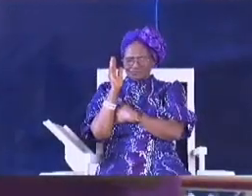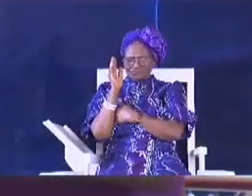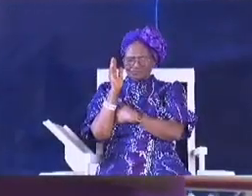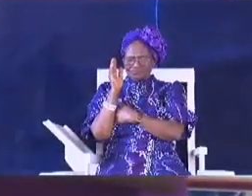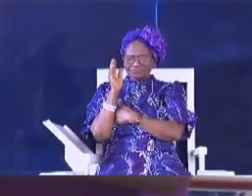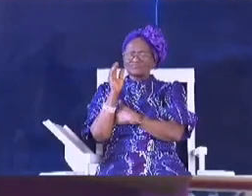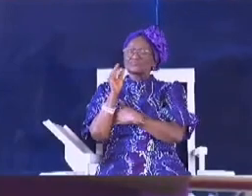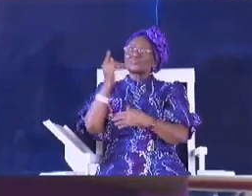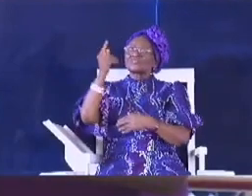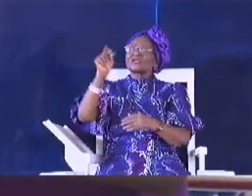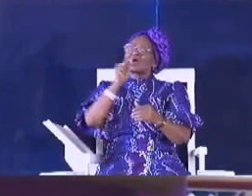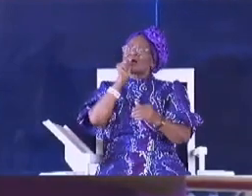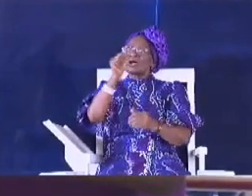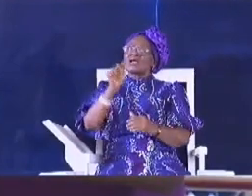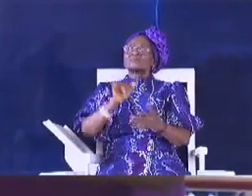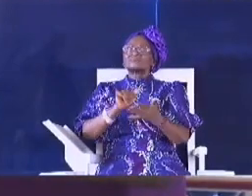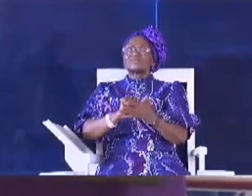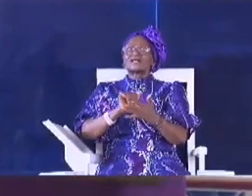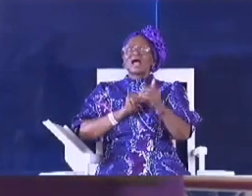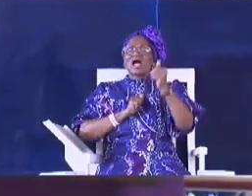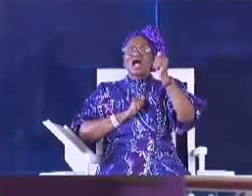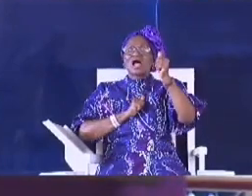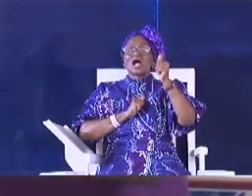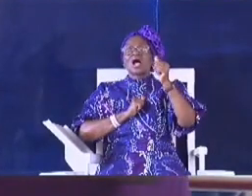the I am that I am,